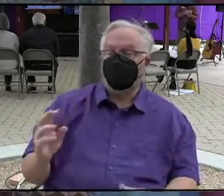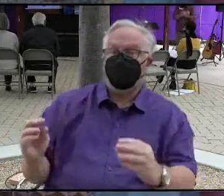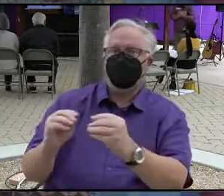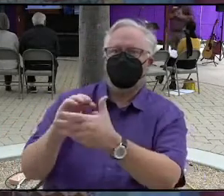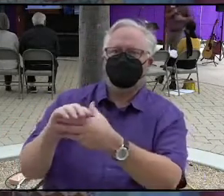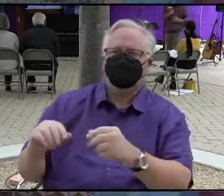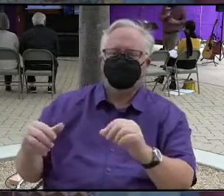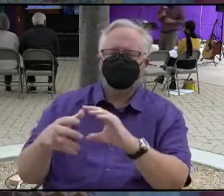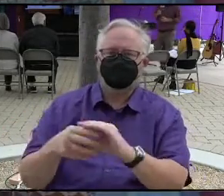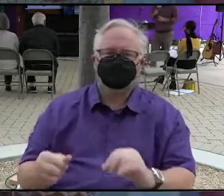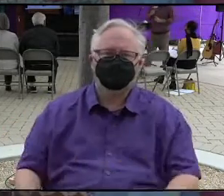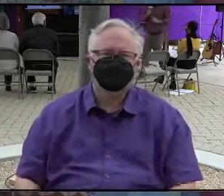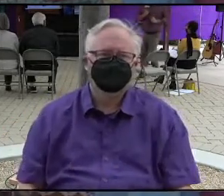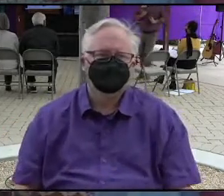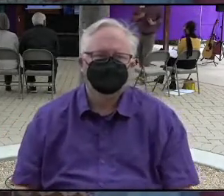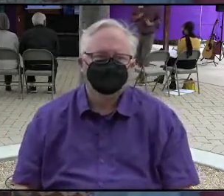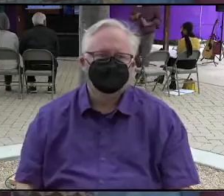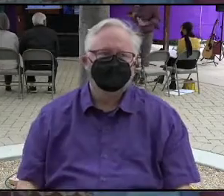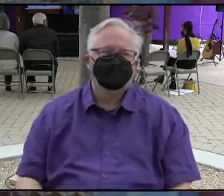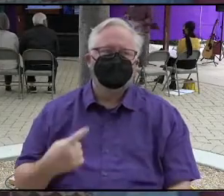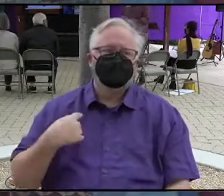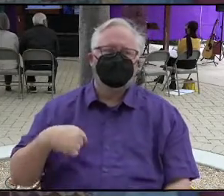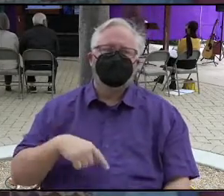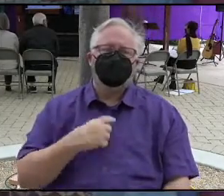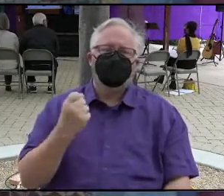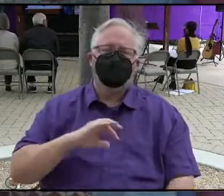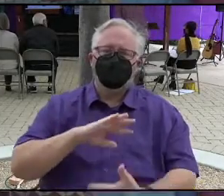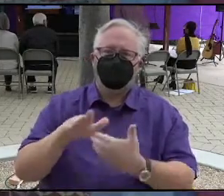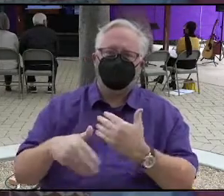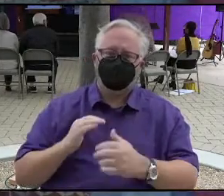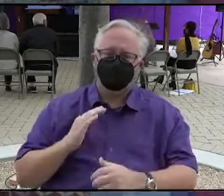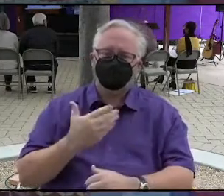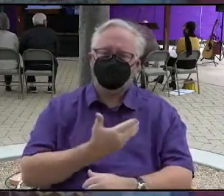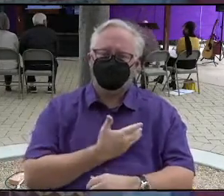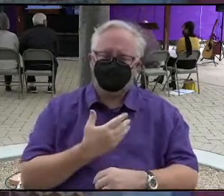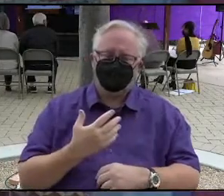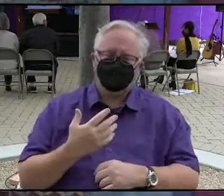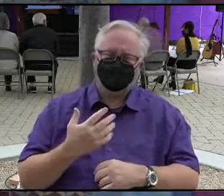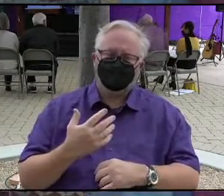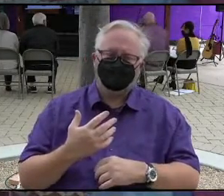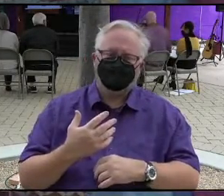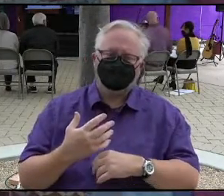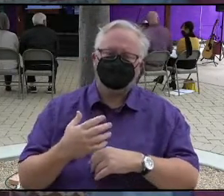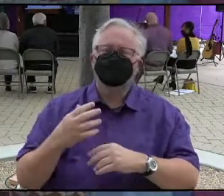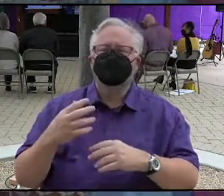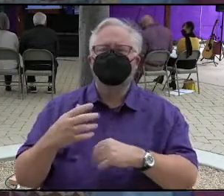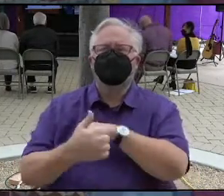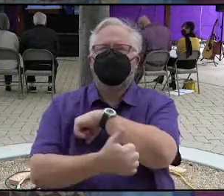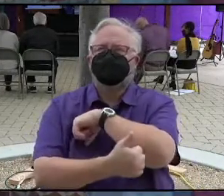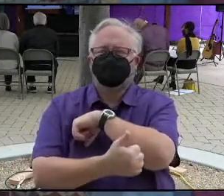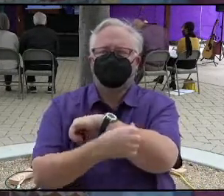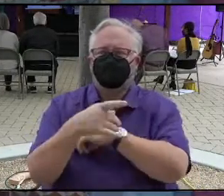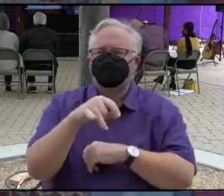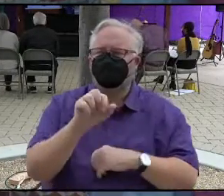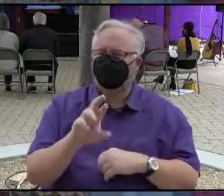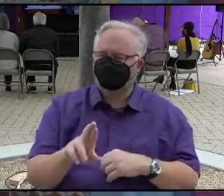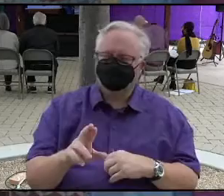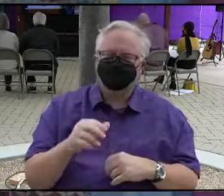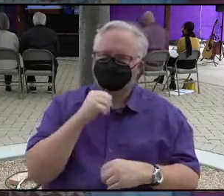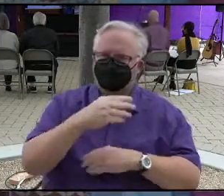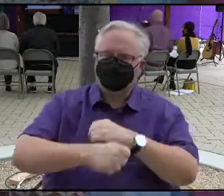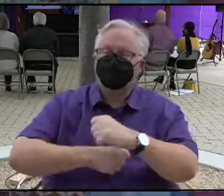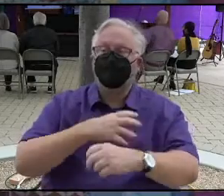there. We hold all of our religious neighbors and their stories with us